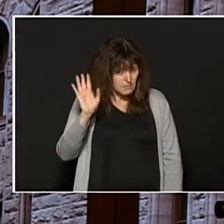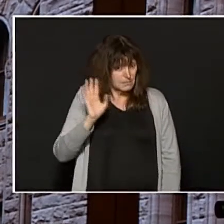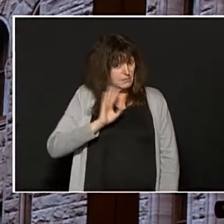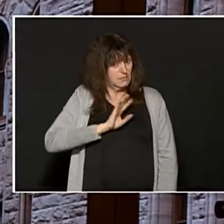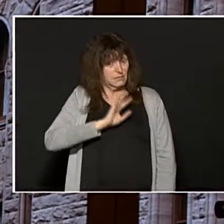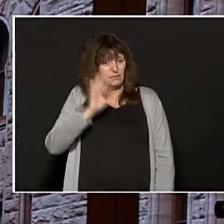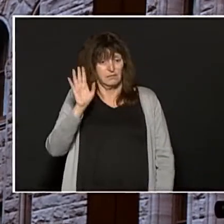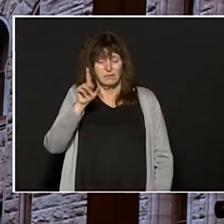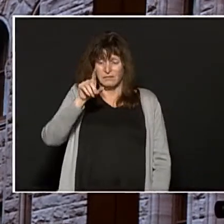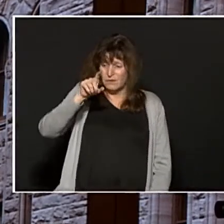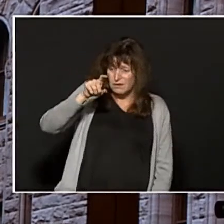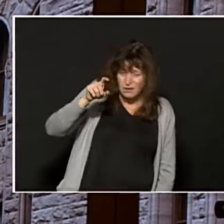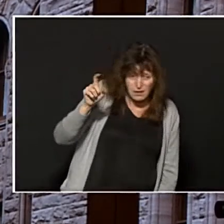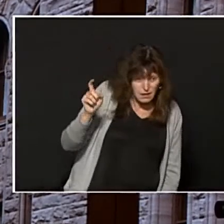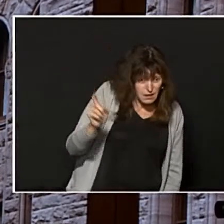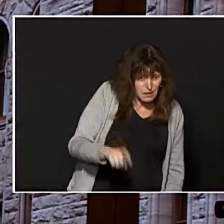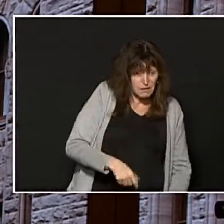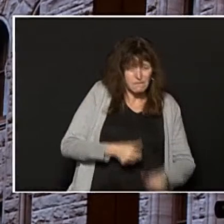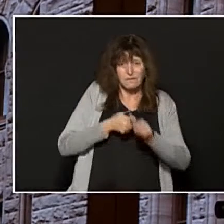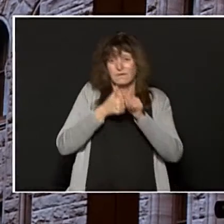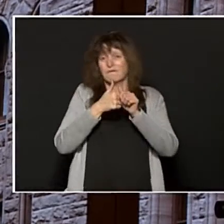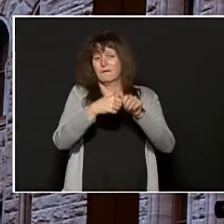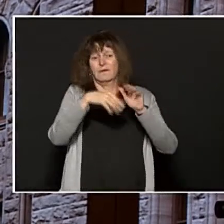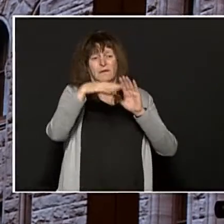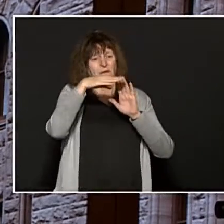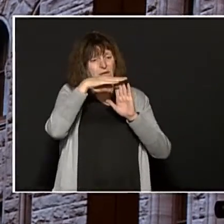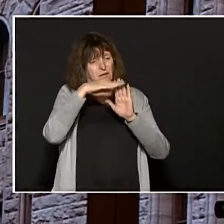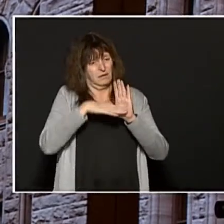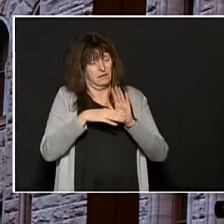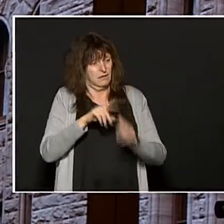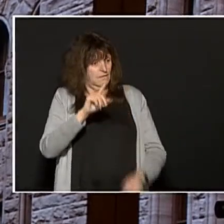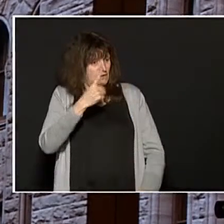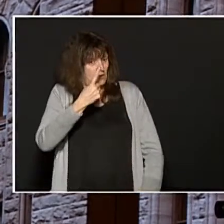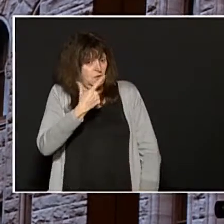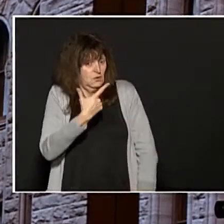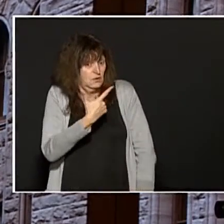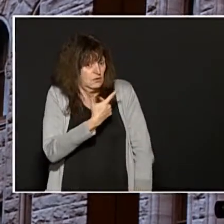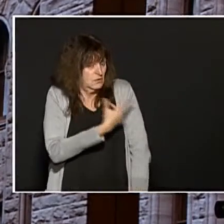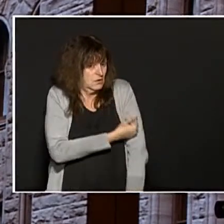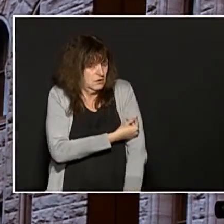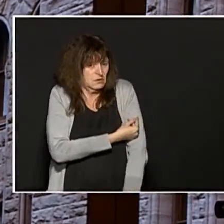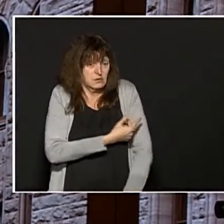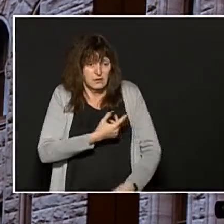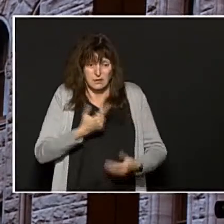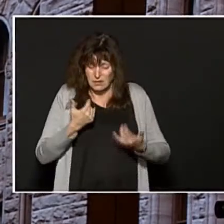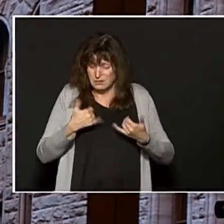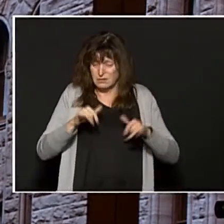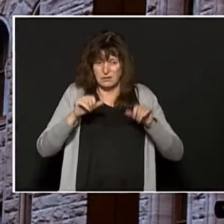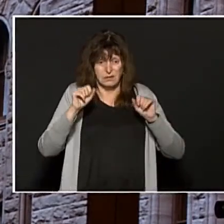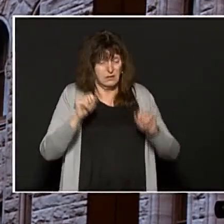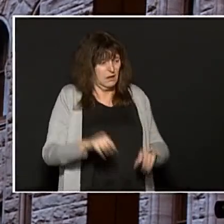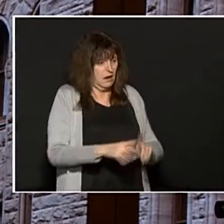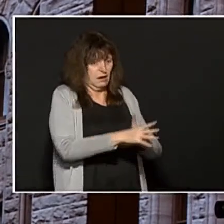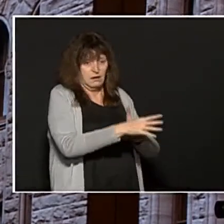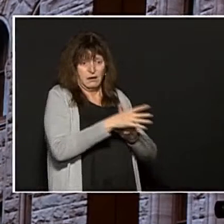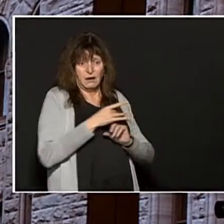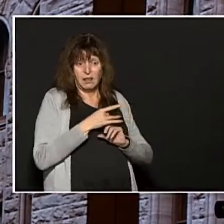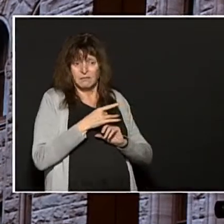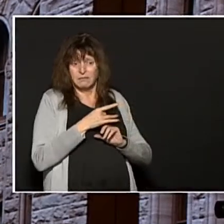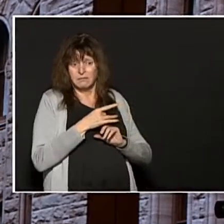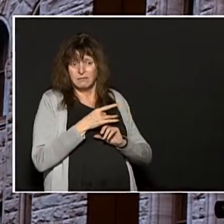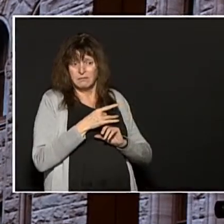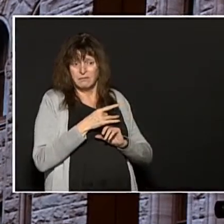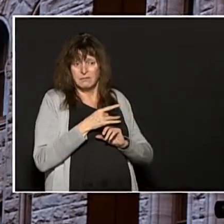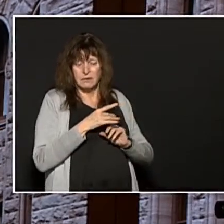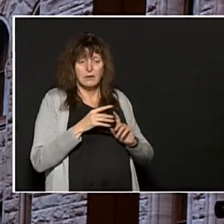if you receive 1 dose of vaccine, because you can still potentially carry it, even though you have more protection against severity, you can still